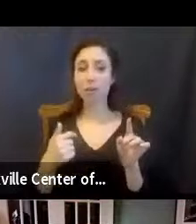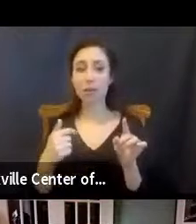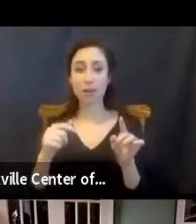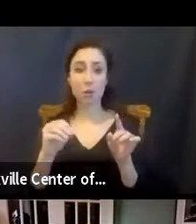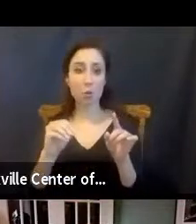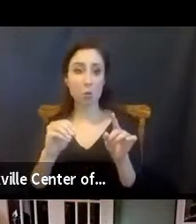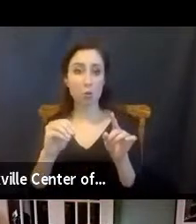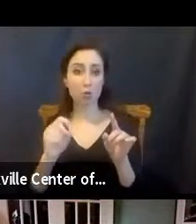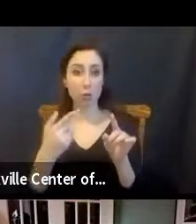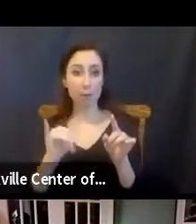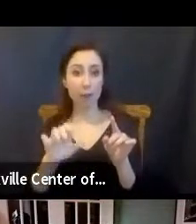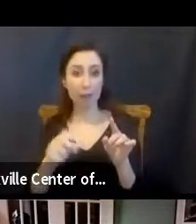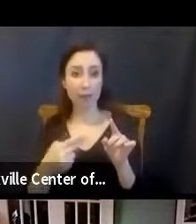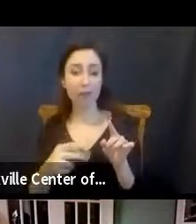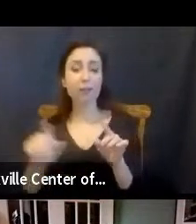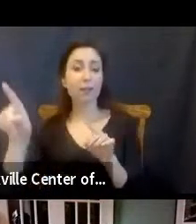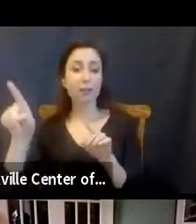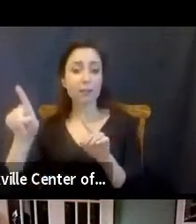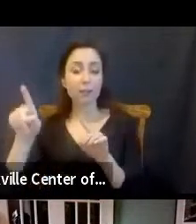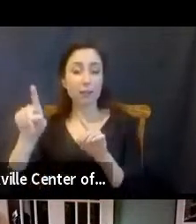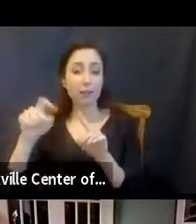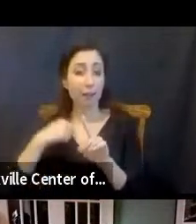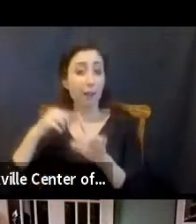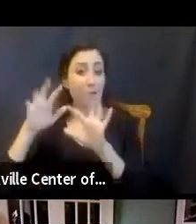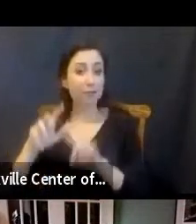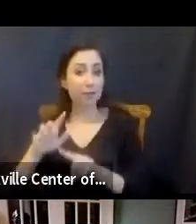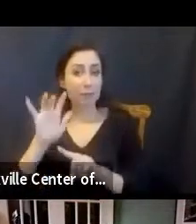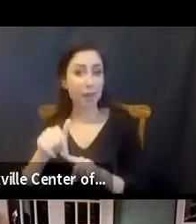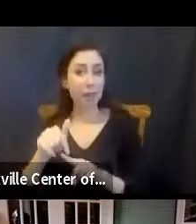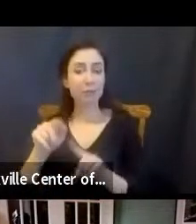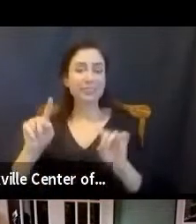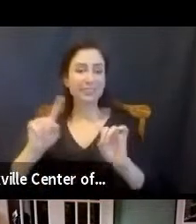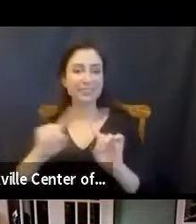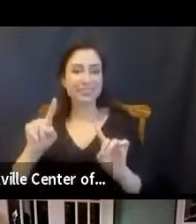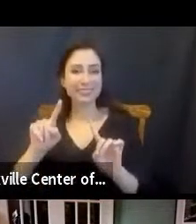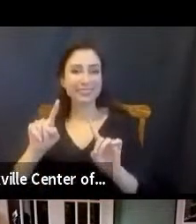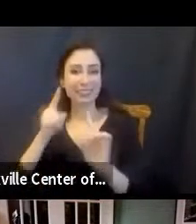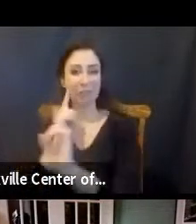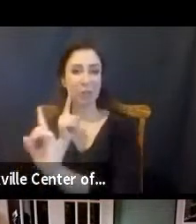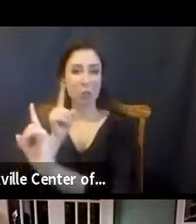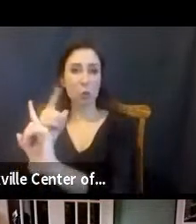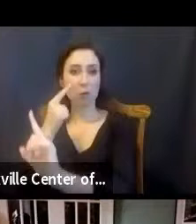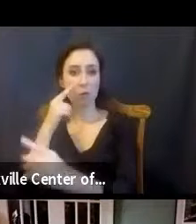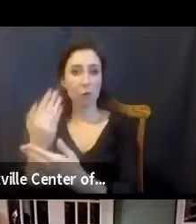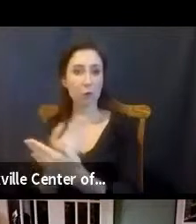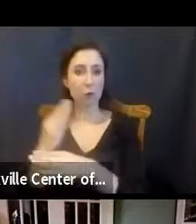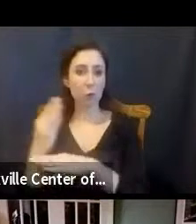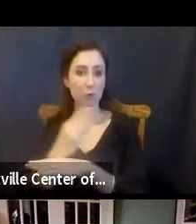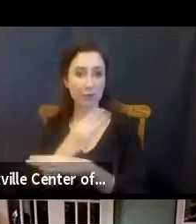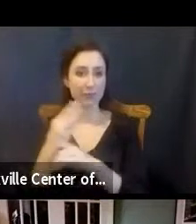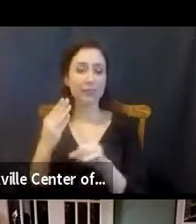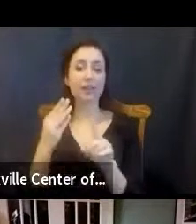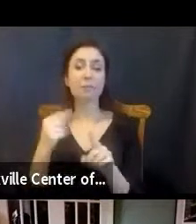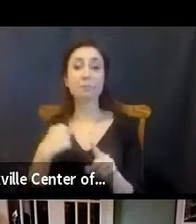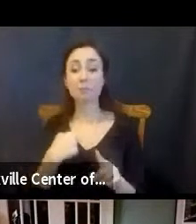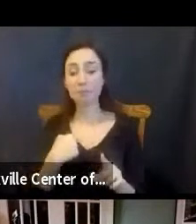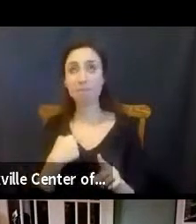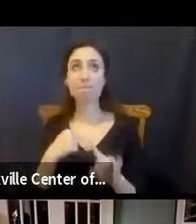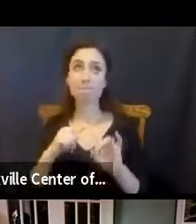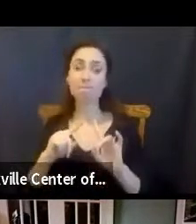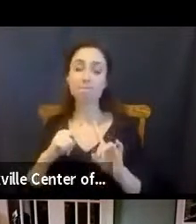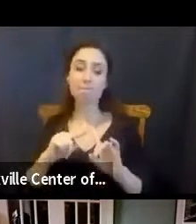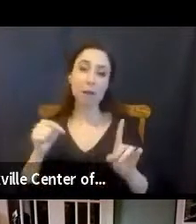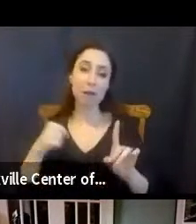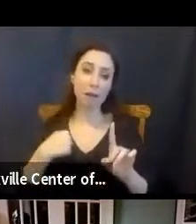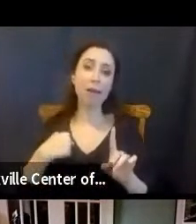really with a different purpose in mind for in new business. But it does